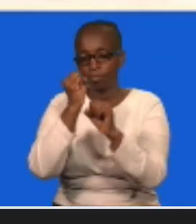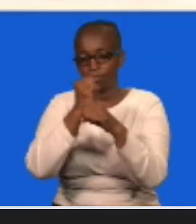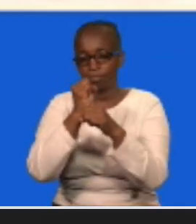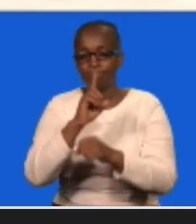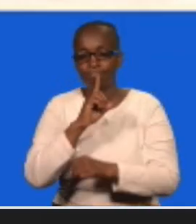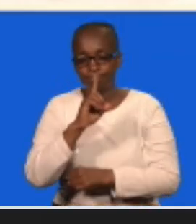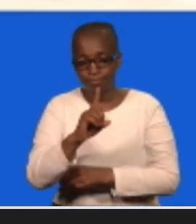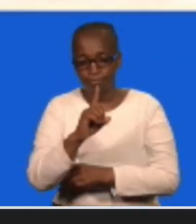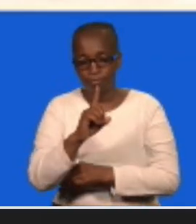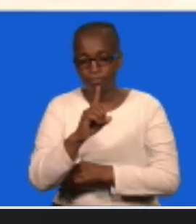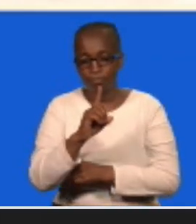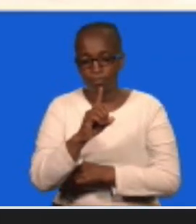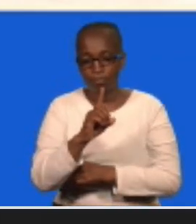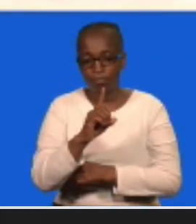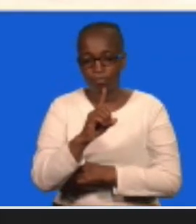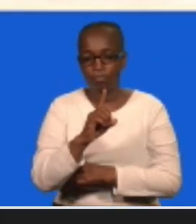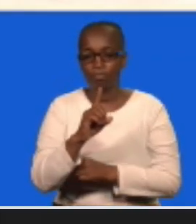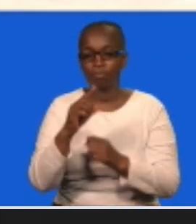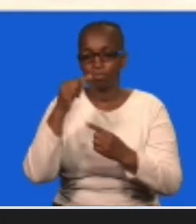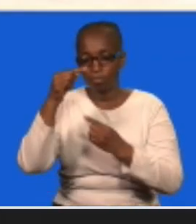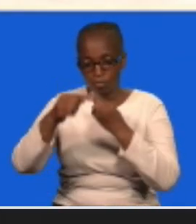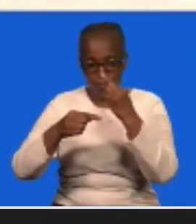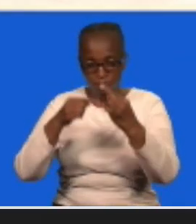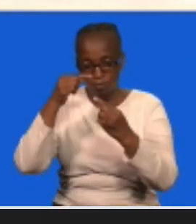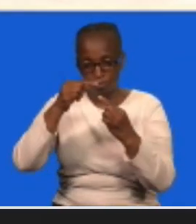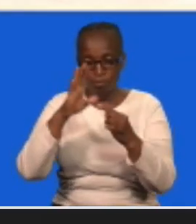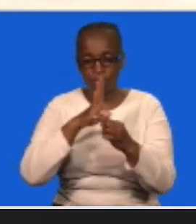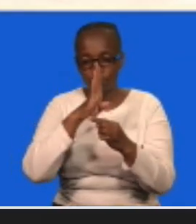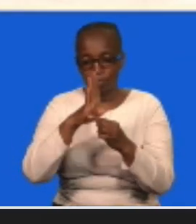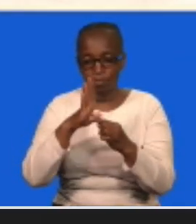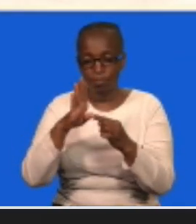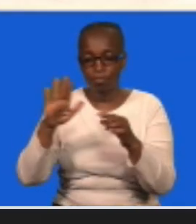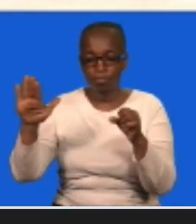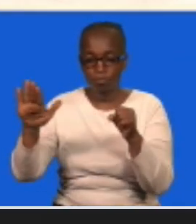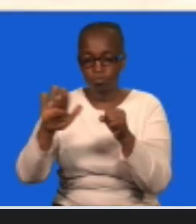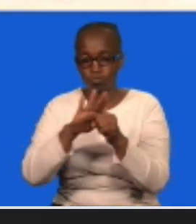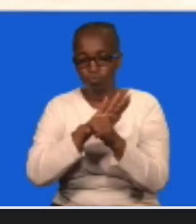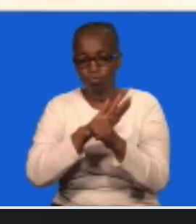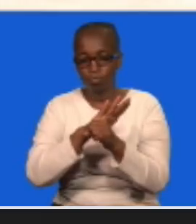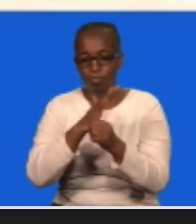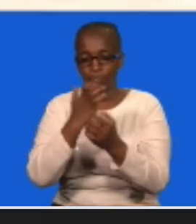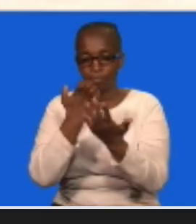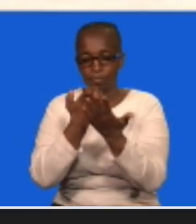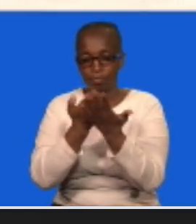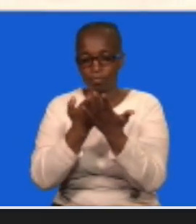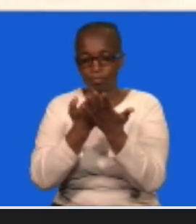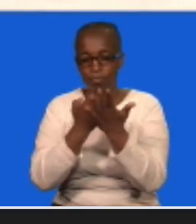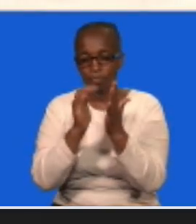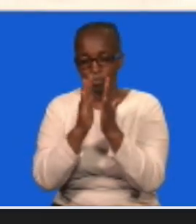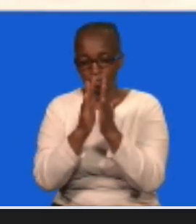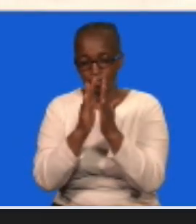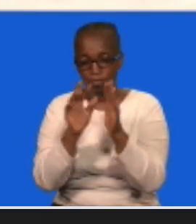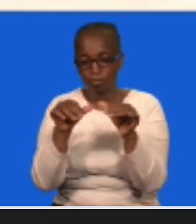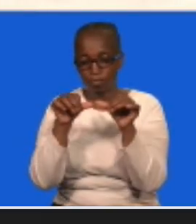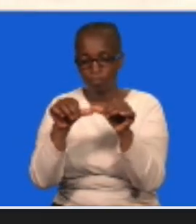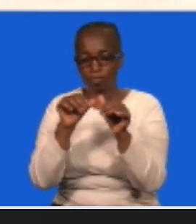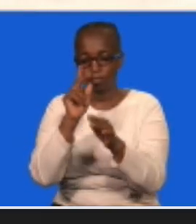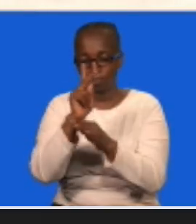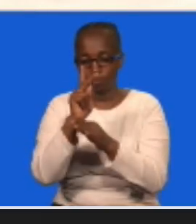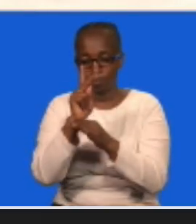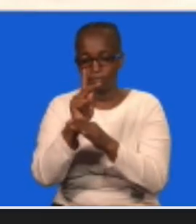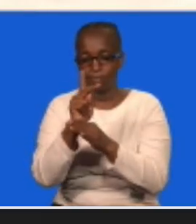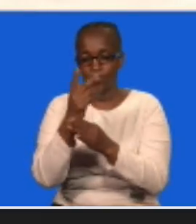will ensure that our teams are well equipped with the knowledge and skills required to safely operate